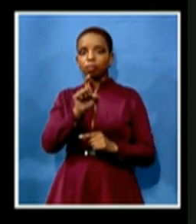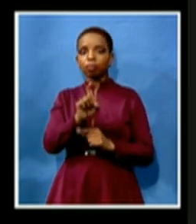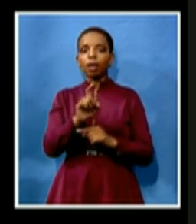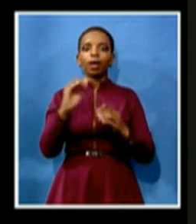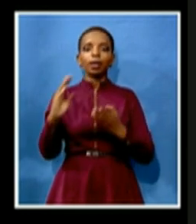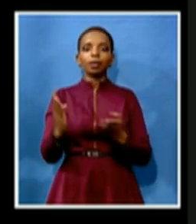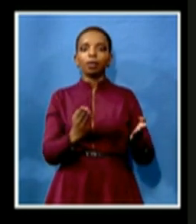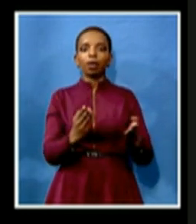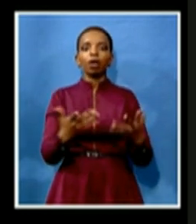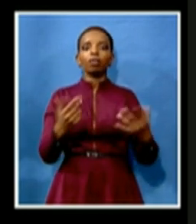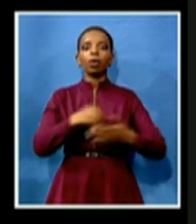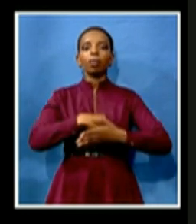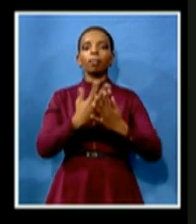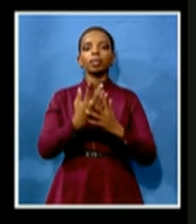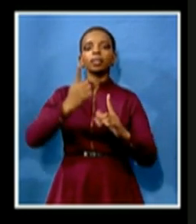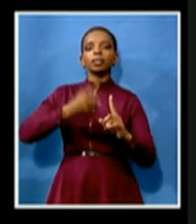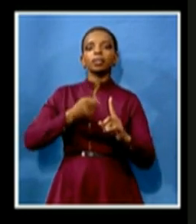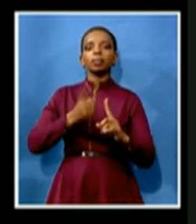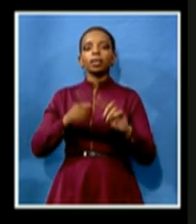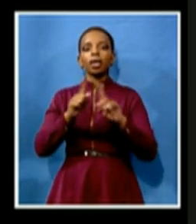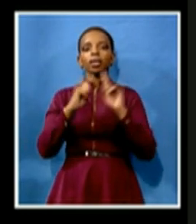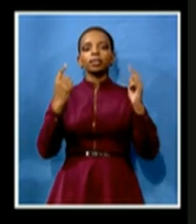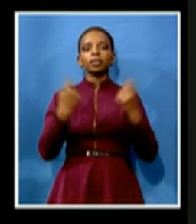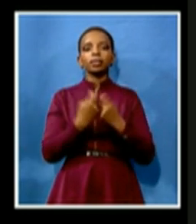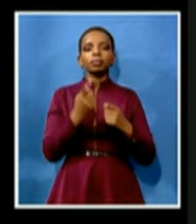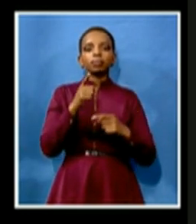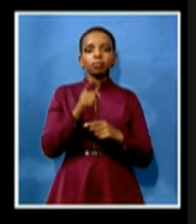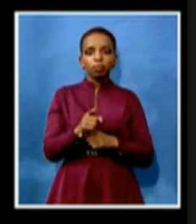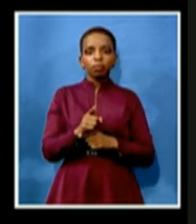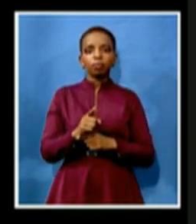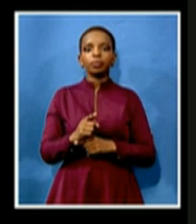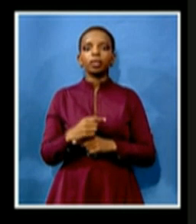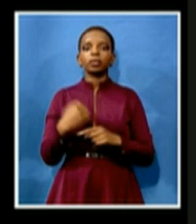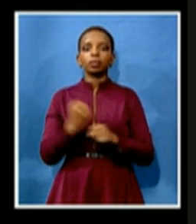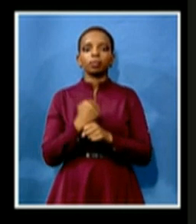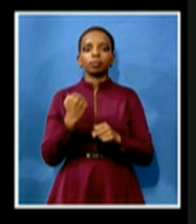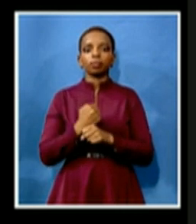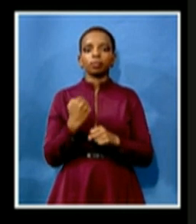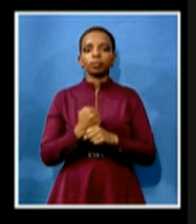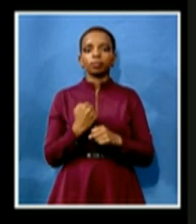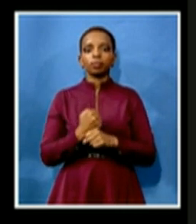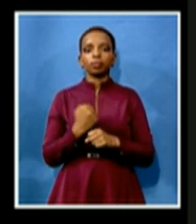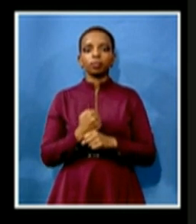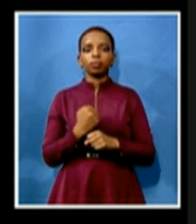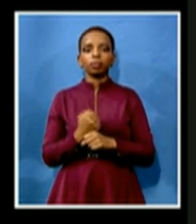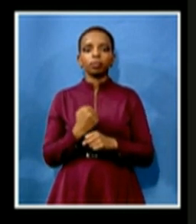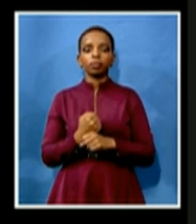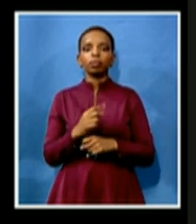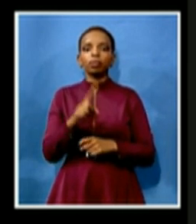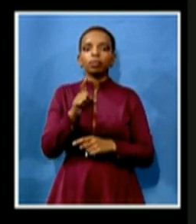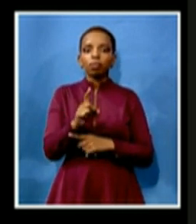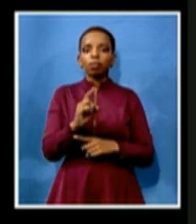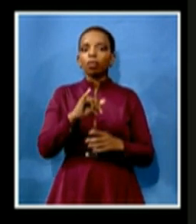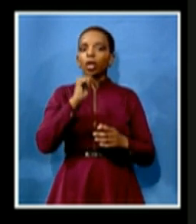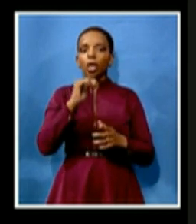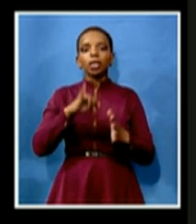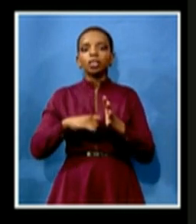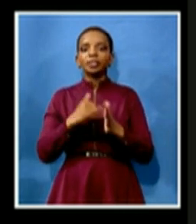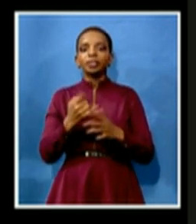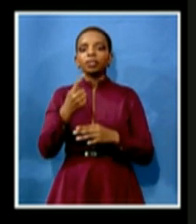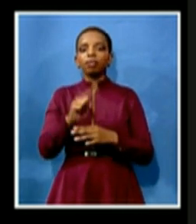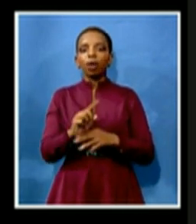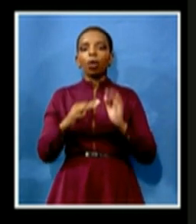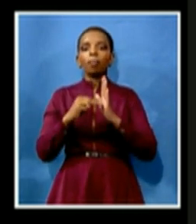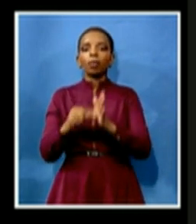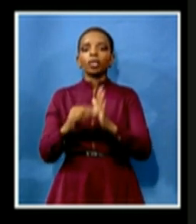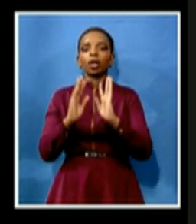to inform policy with respect to the epidemic, not just in terms of modeling. We probably came to some